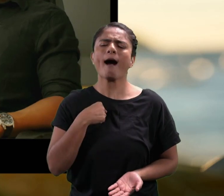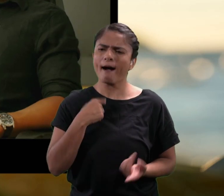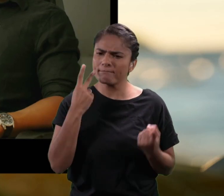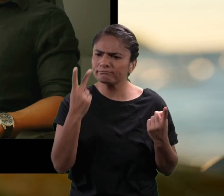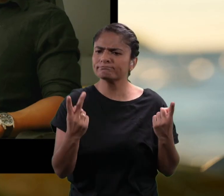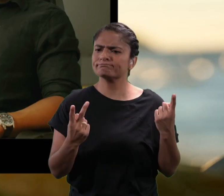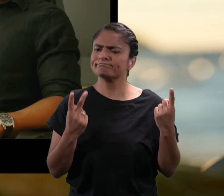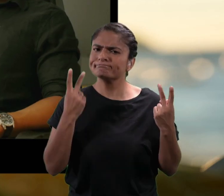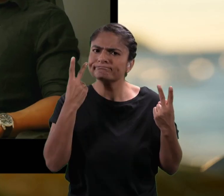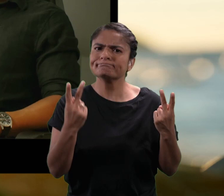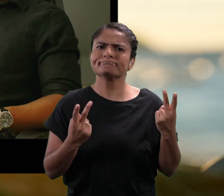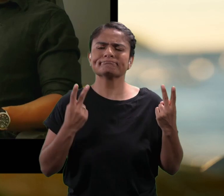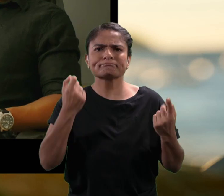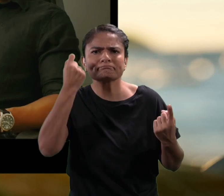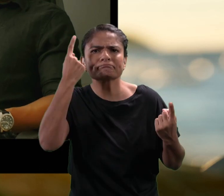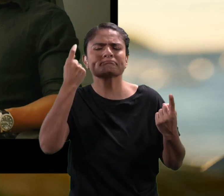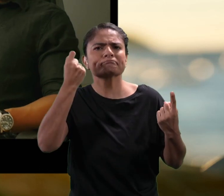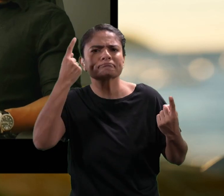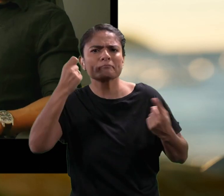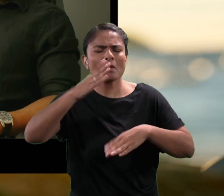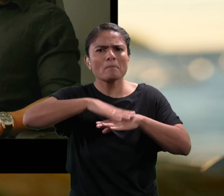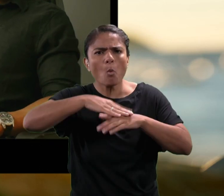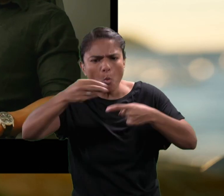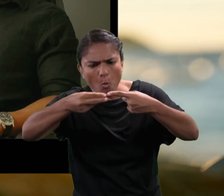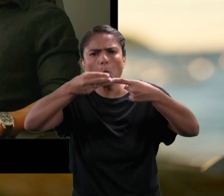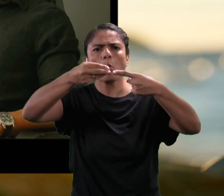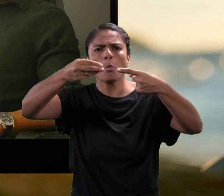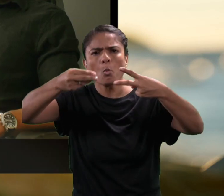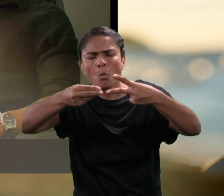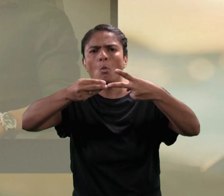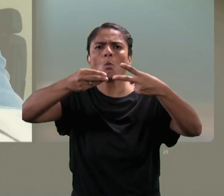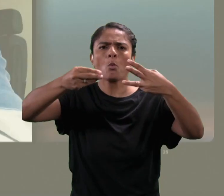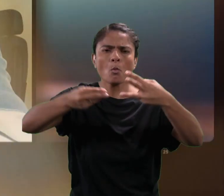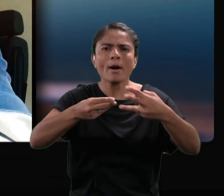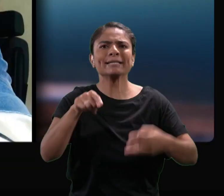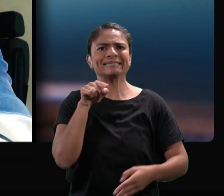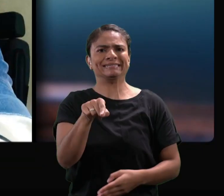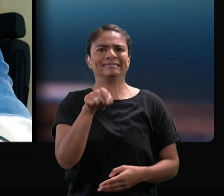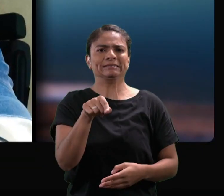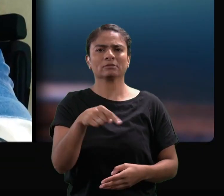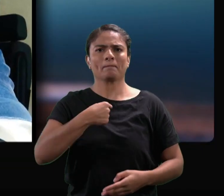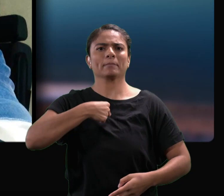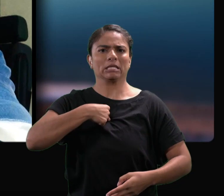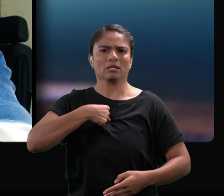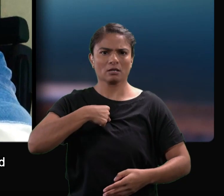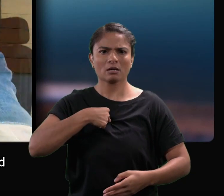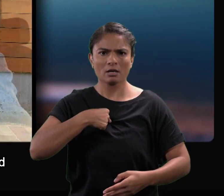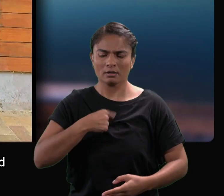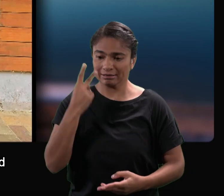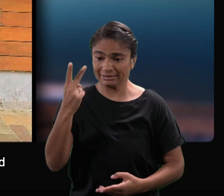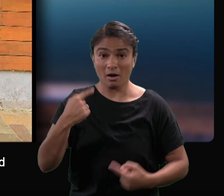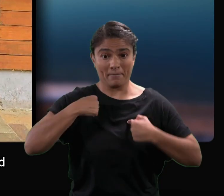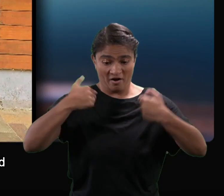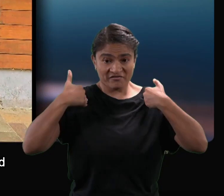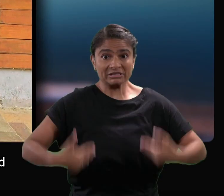I got to sort of like understand that there is a little bit more to that, in a sense that, if